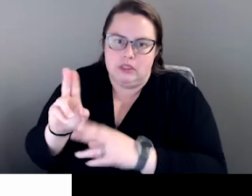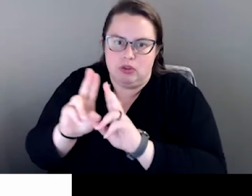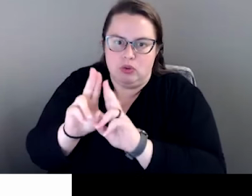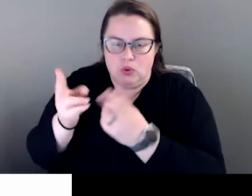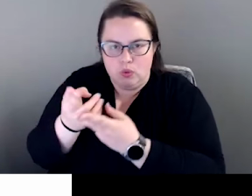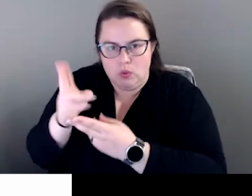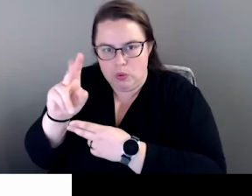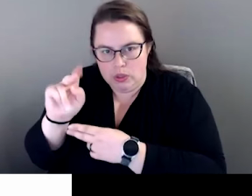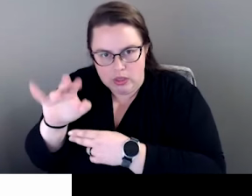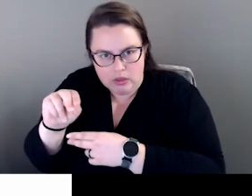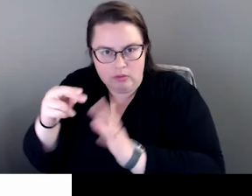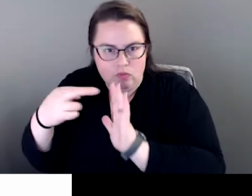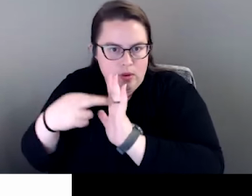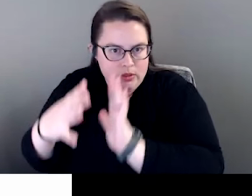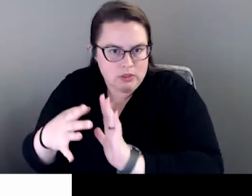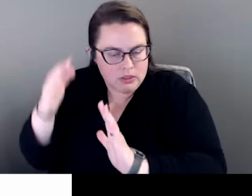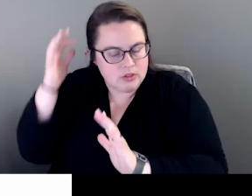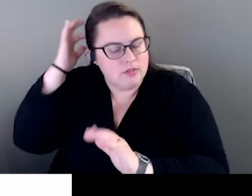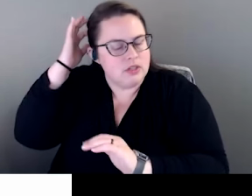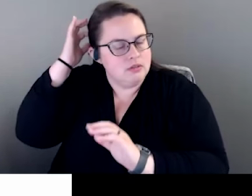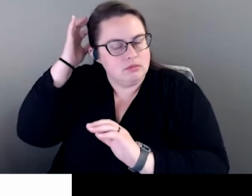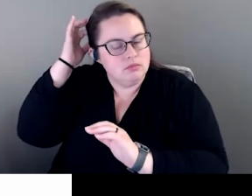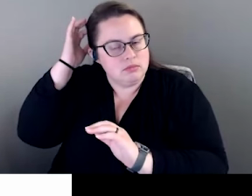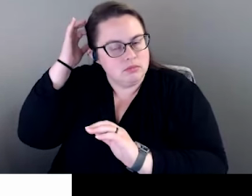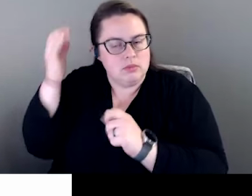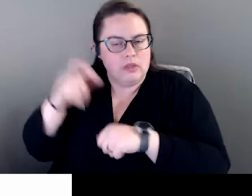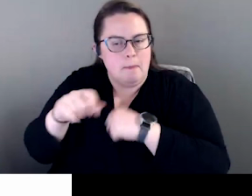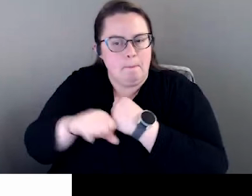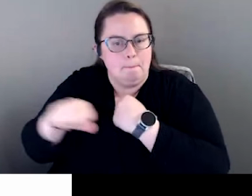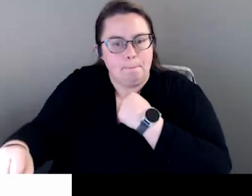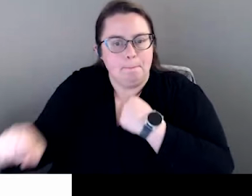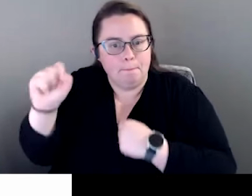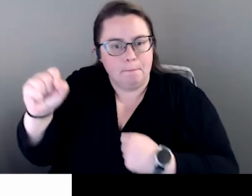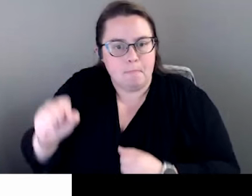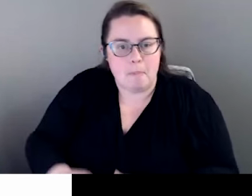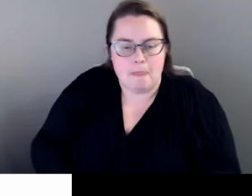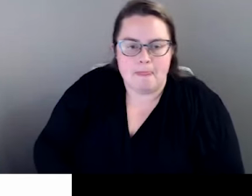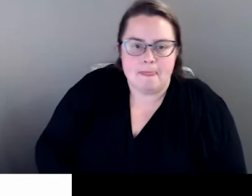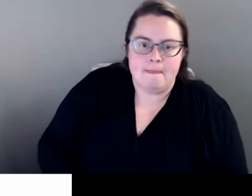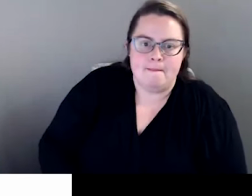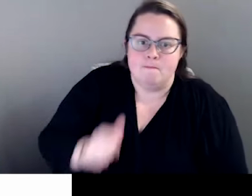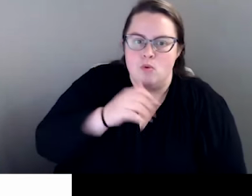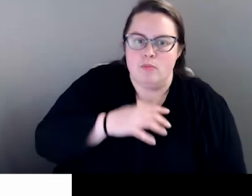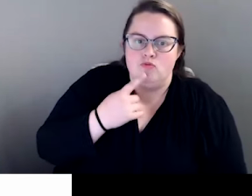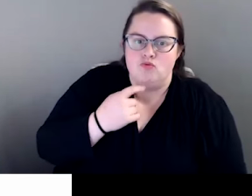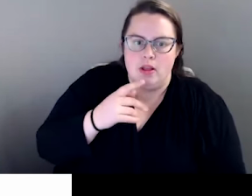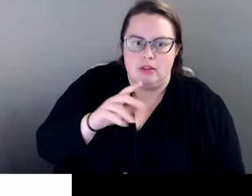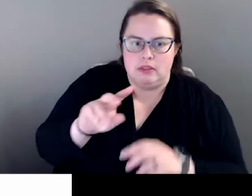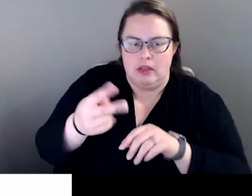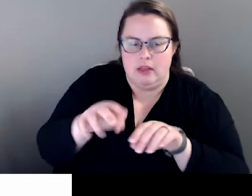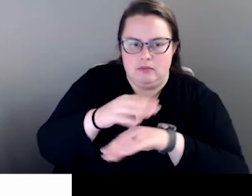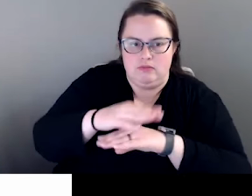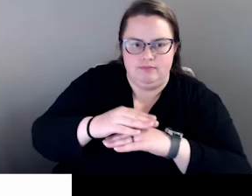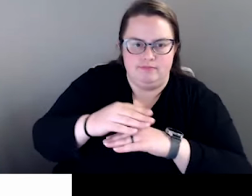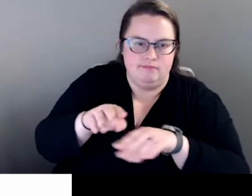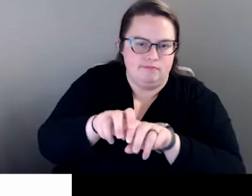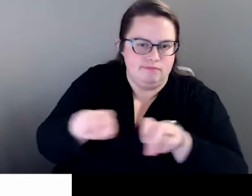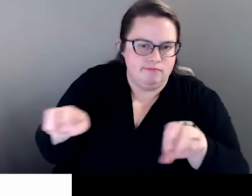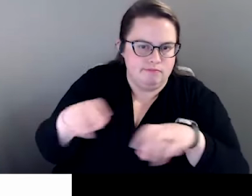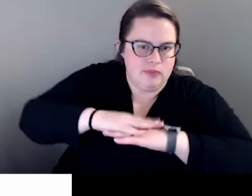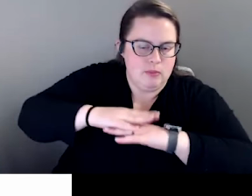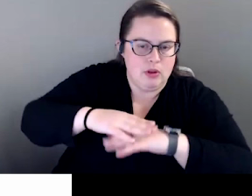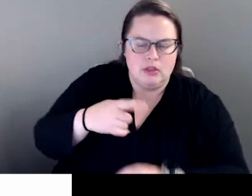whatever it may be. So it takes some time. I just, I guess I would say I'm kind of surprised with that simply